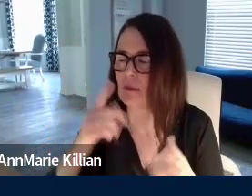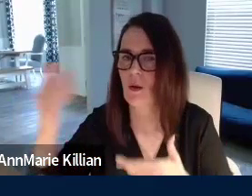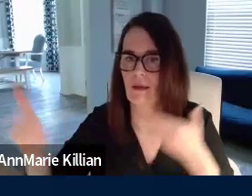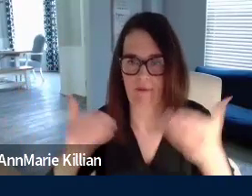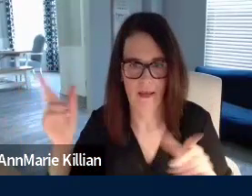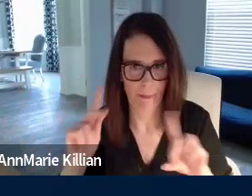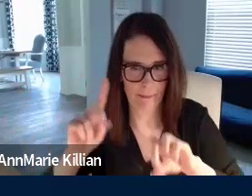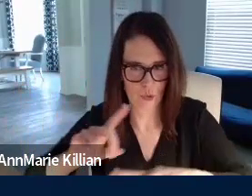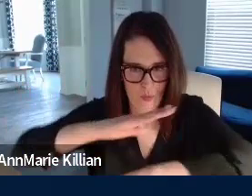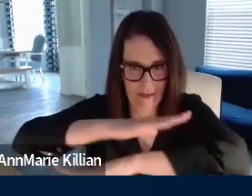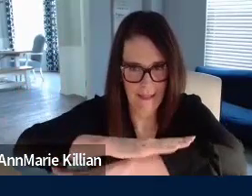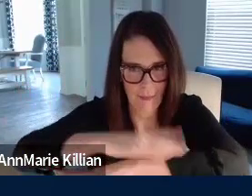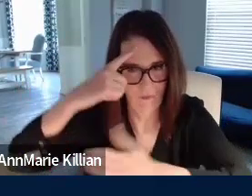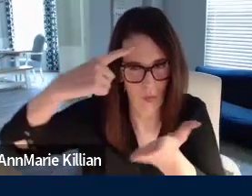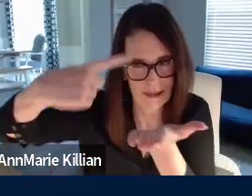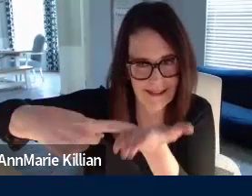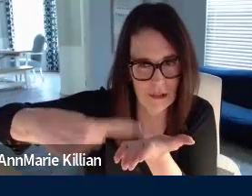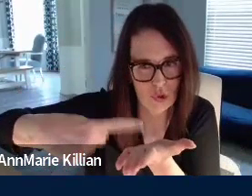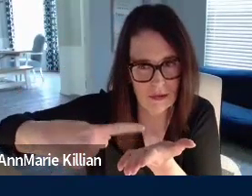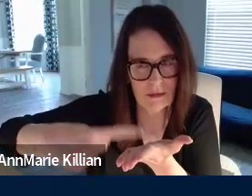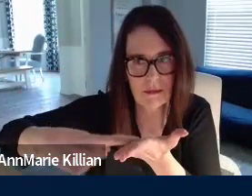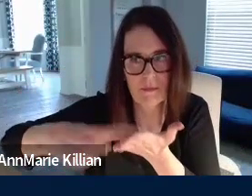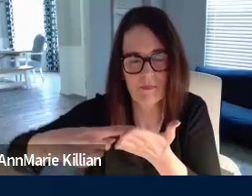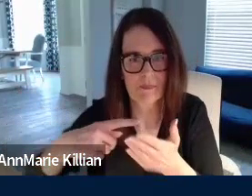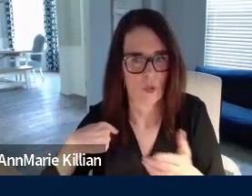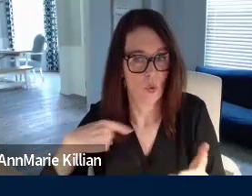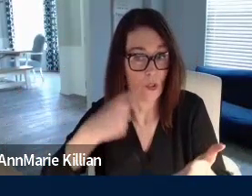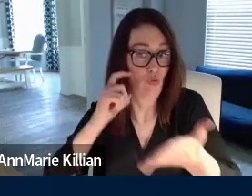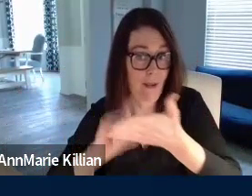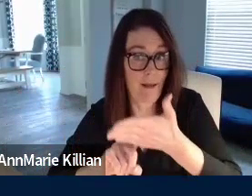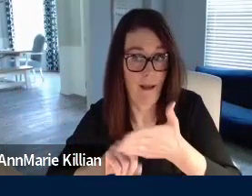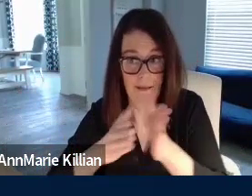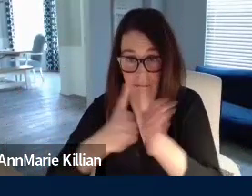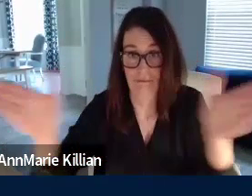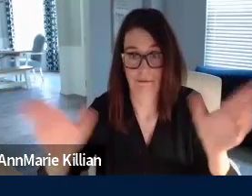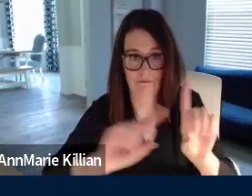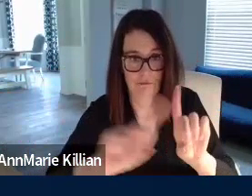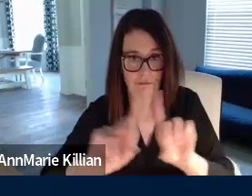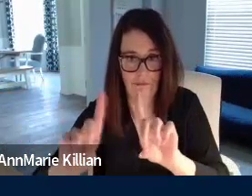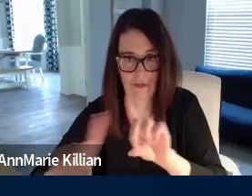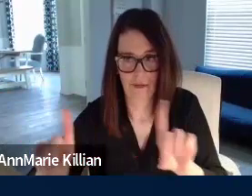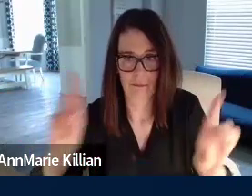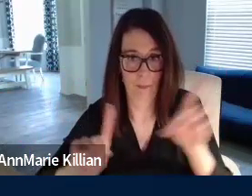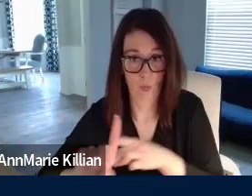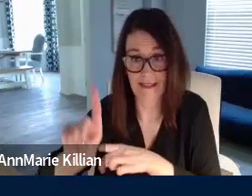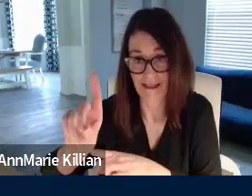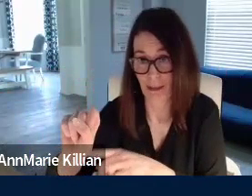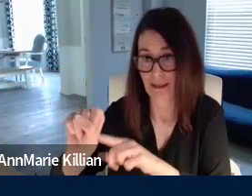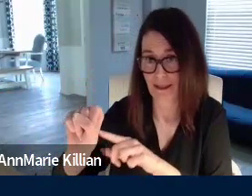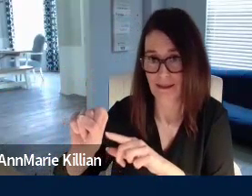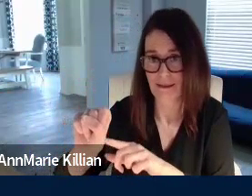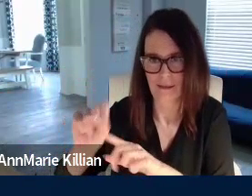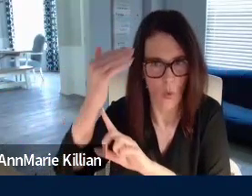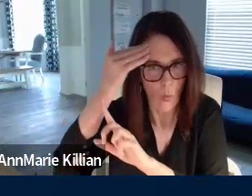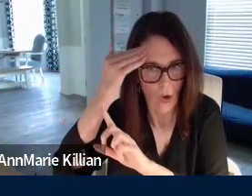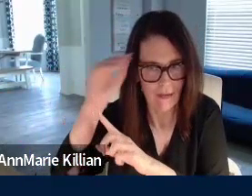Allison. So it was a great question. So I want to invite people to the table for the discussion. We recognize that there's